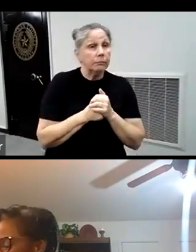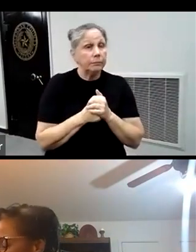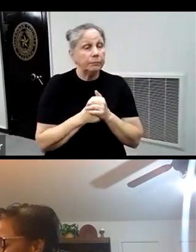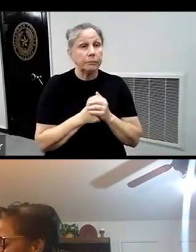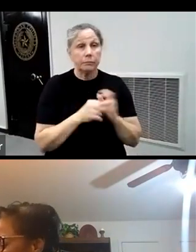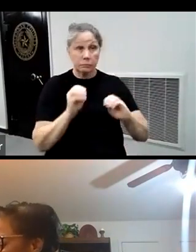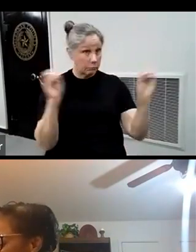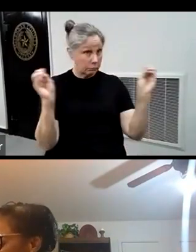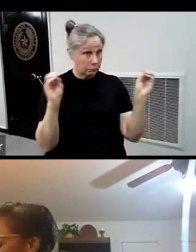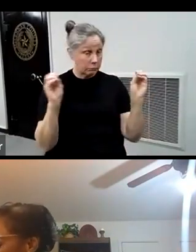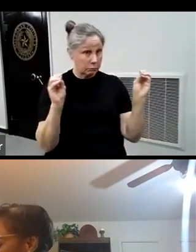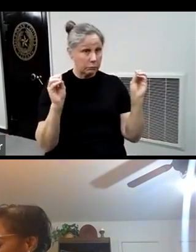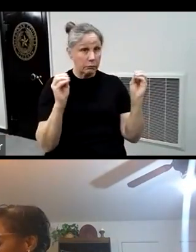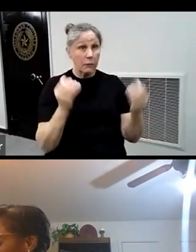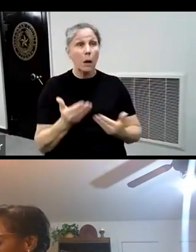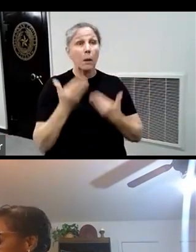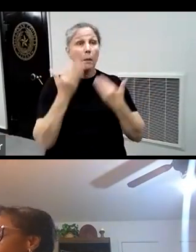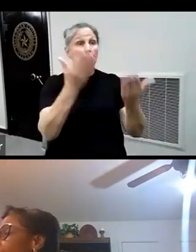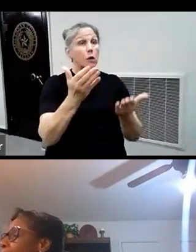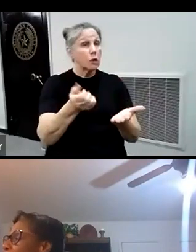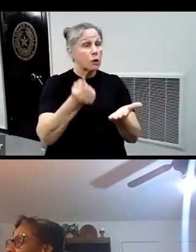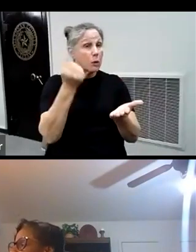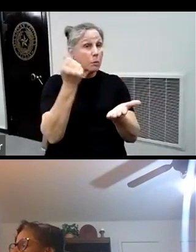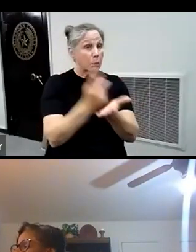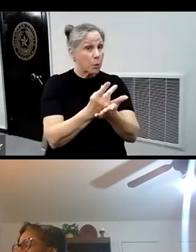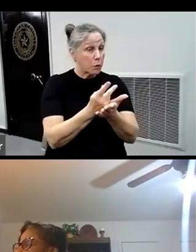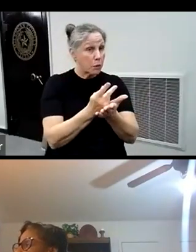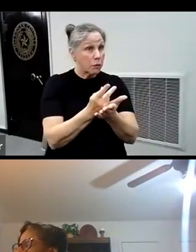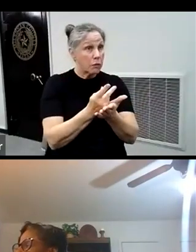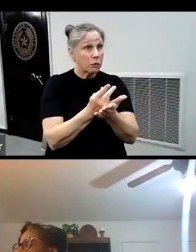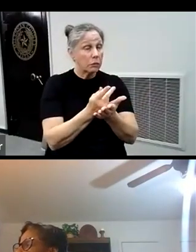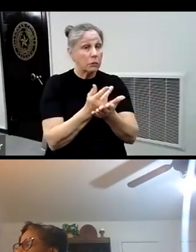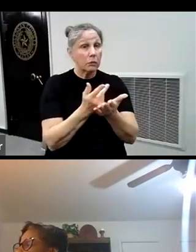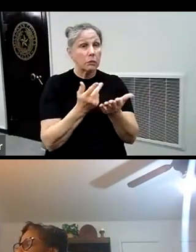If not, is there a motion to approve the proclamation?